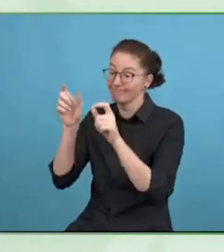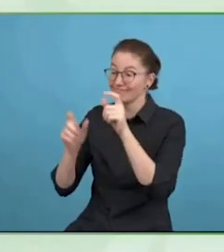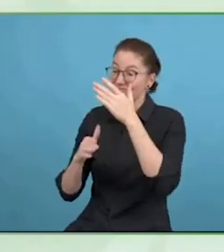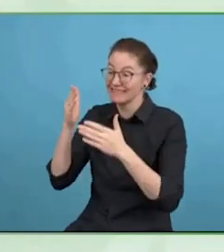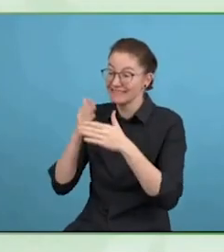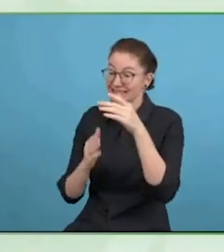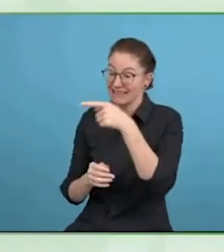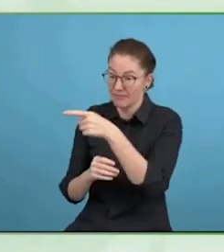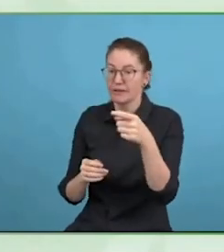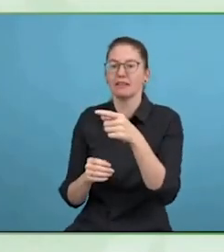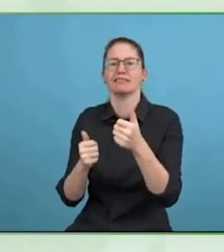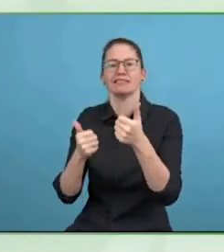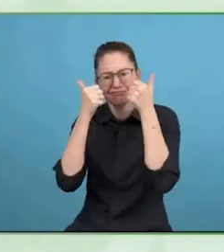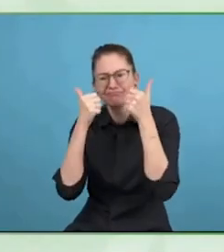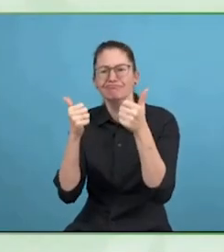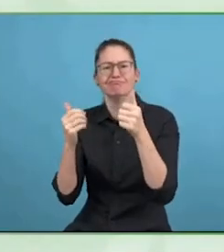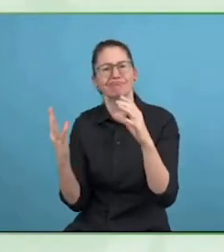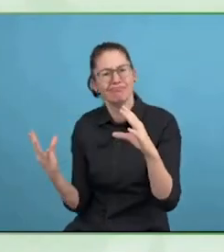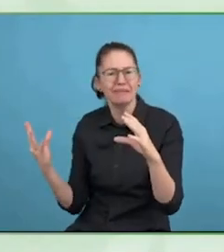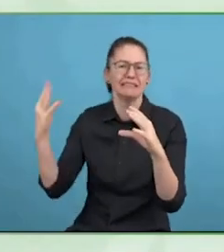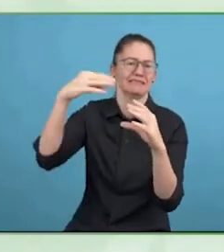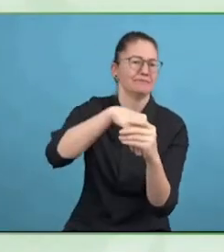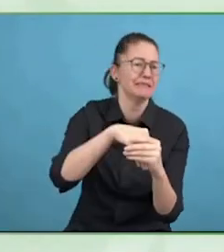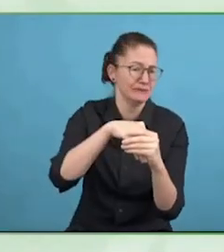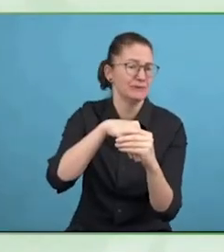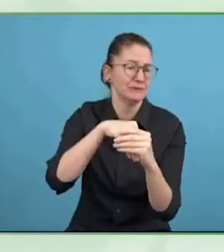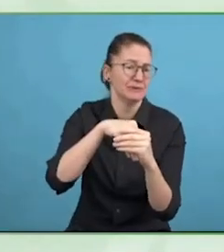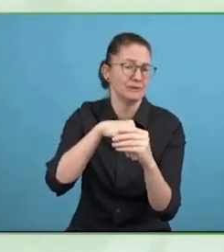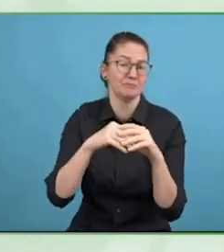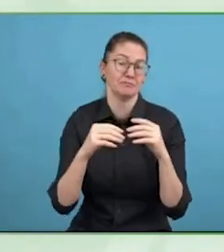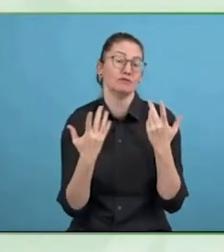information? CBM is a very old